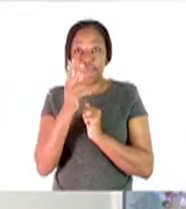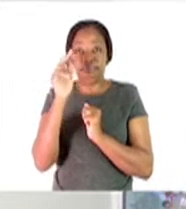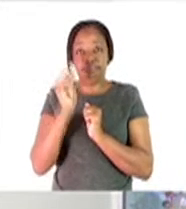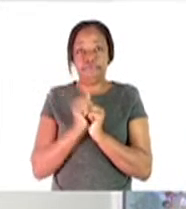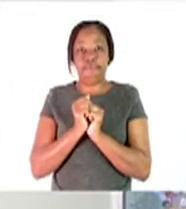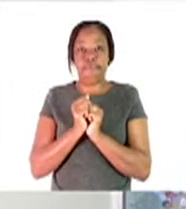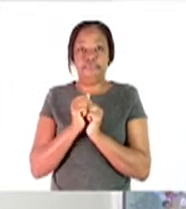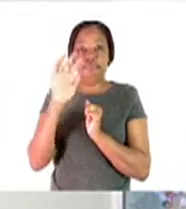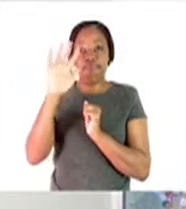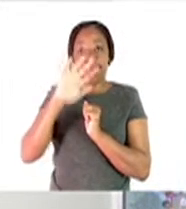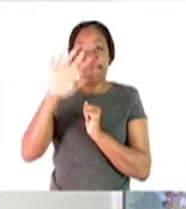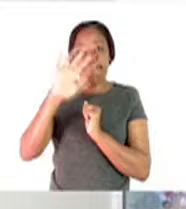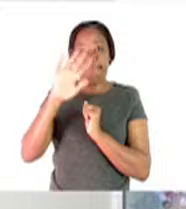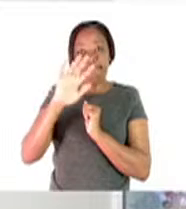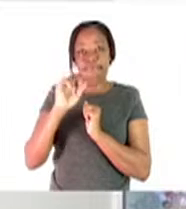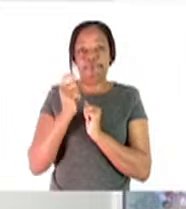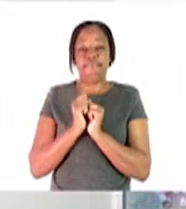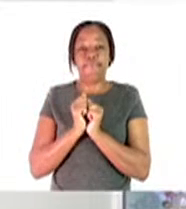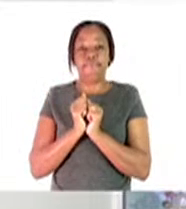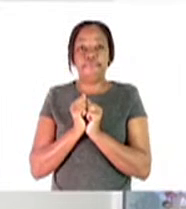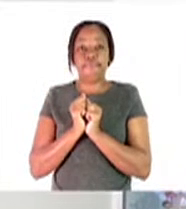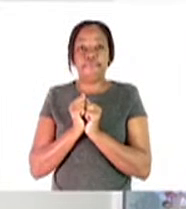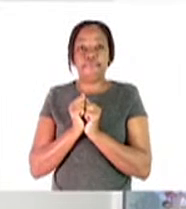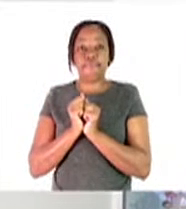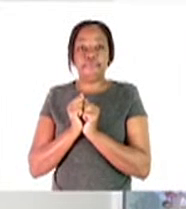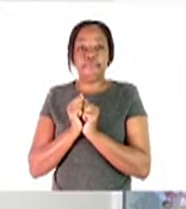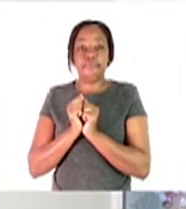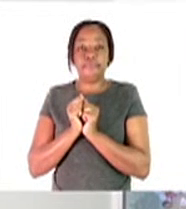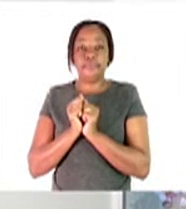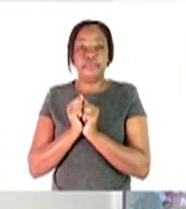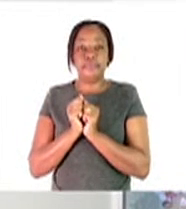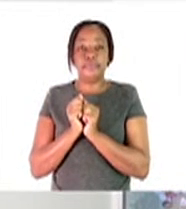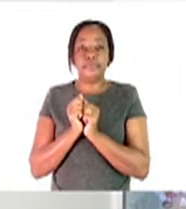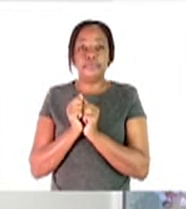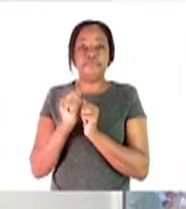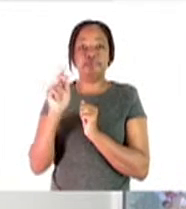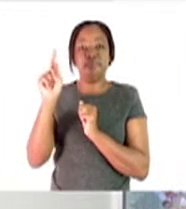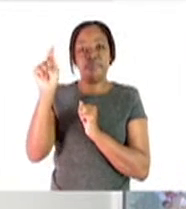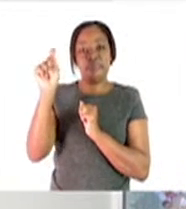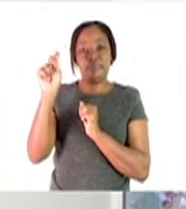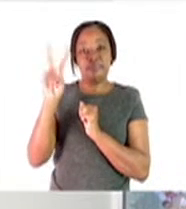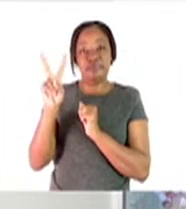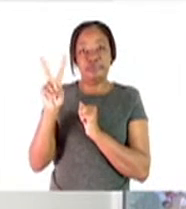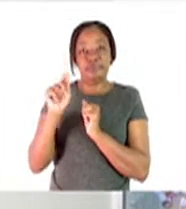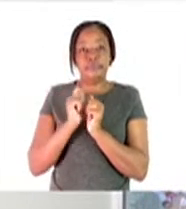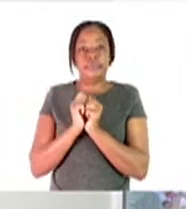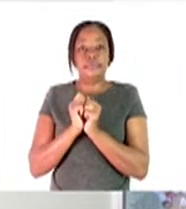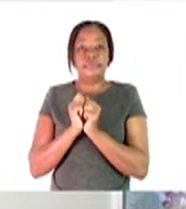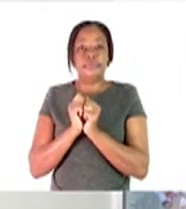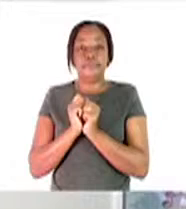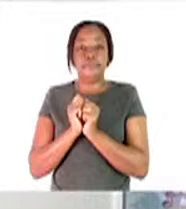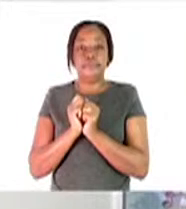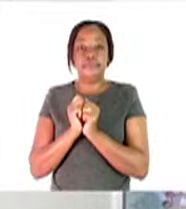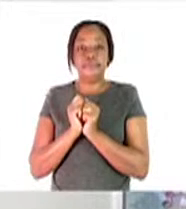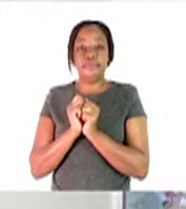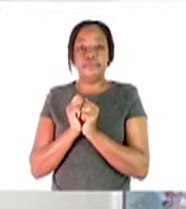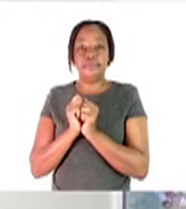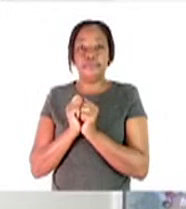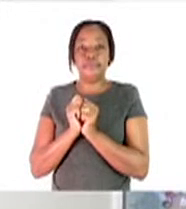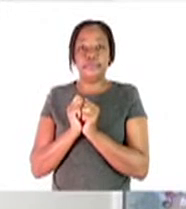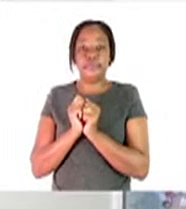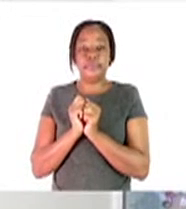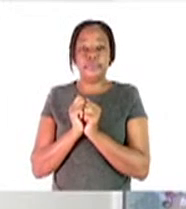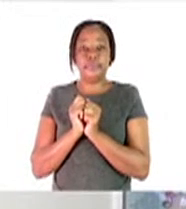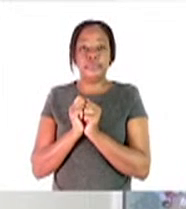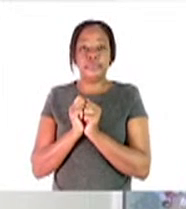they have televisions. Okay, a television, in short, we always call it a TV. That TV when you can watch things